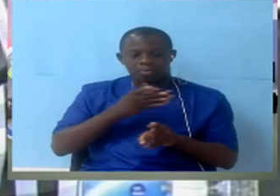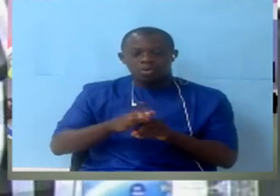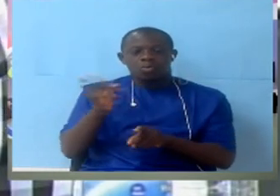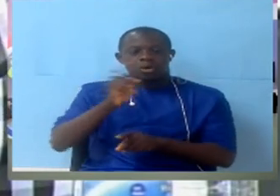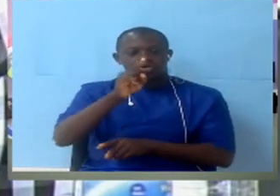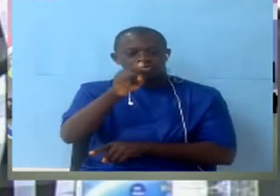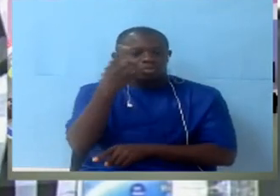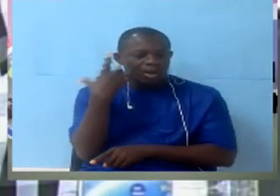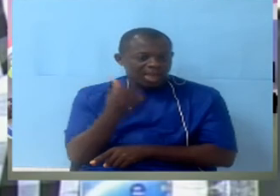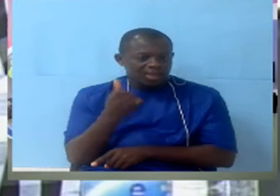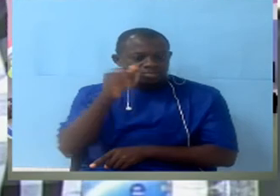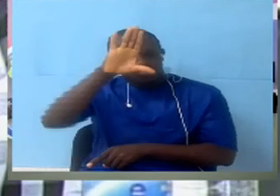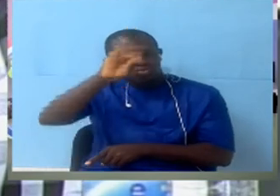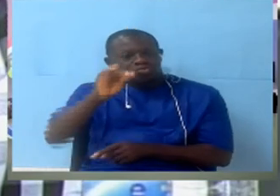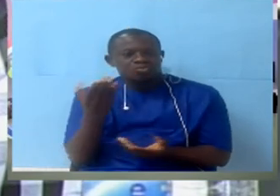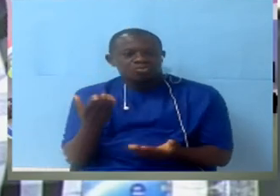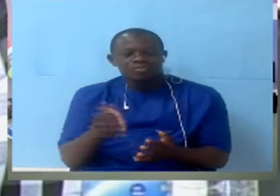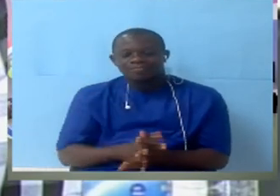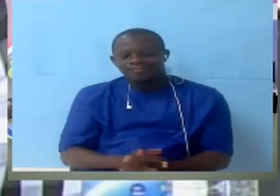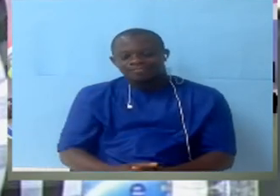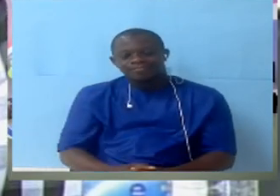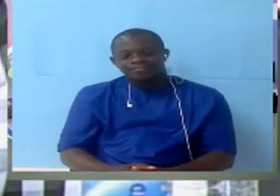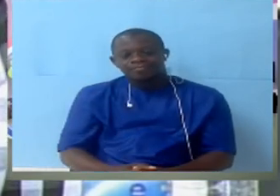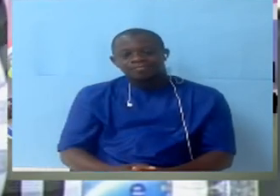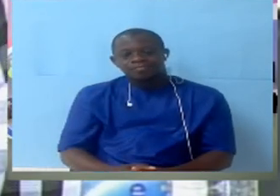law, whatever you want, that's what you will do.